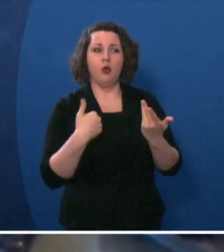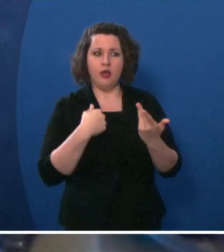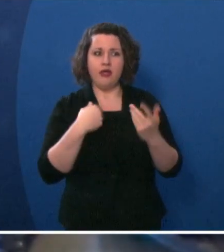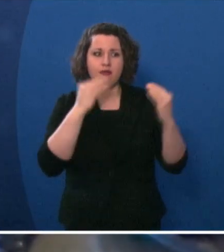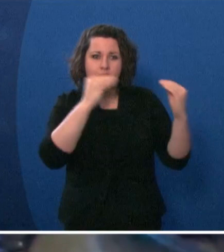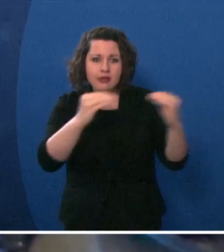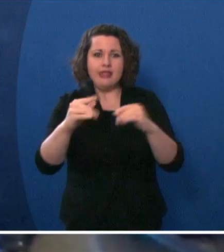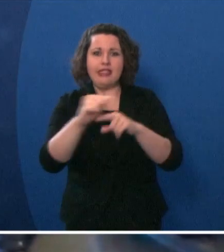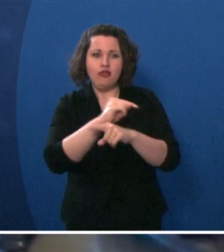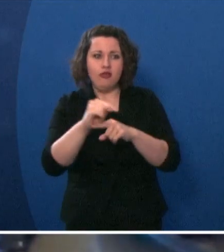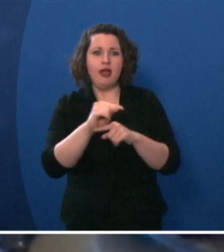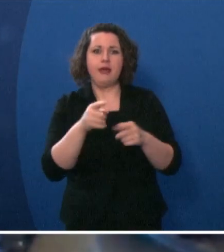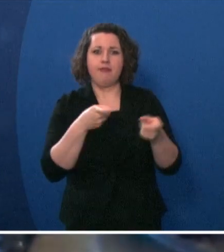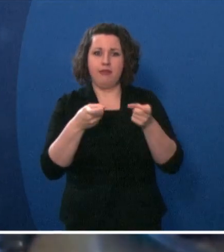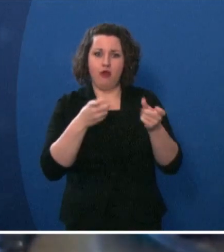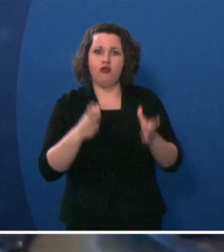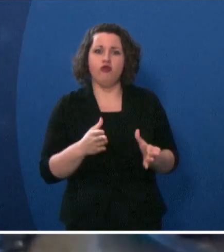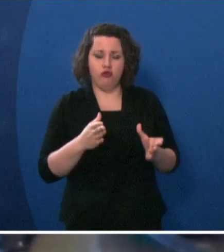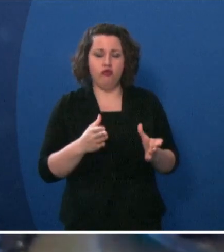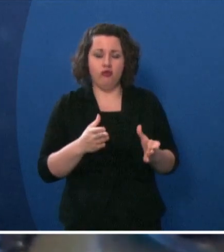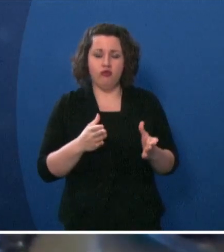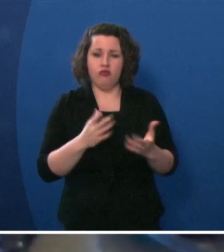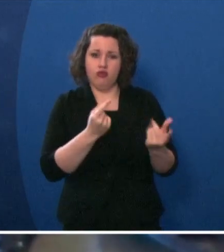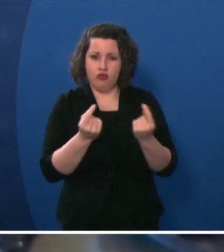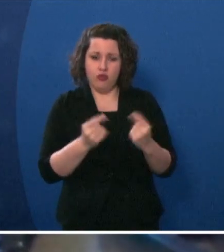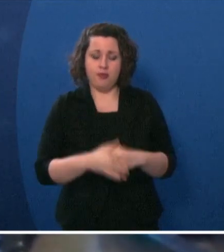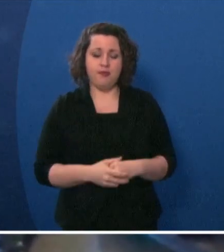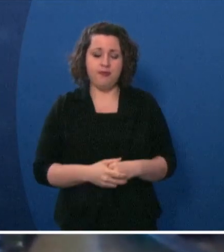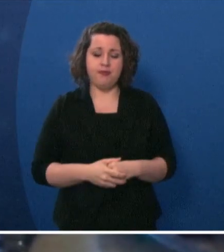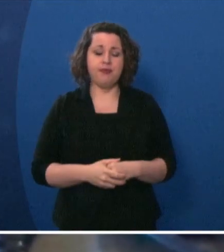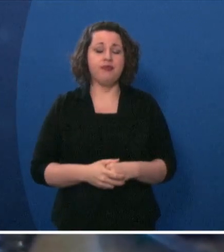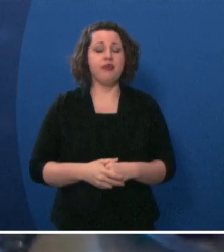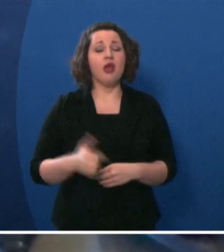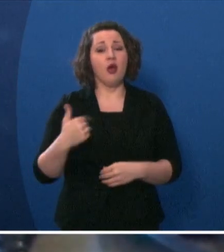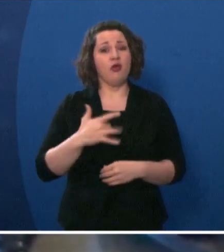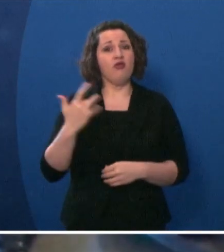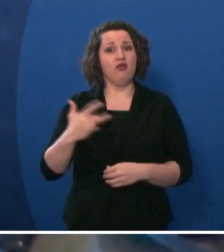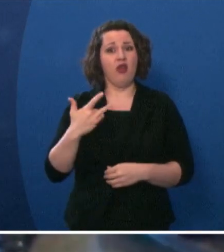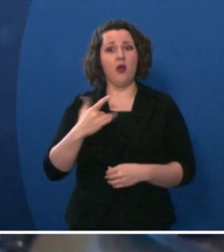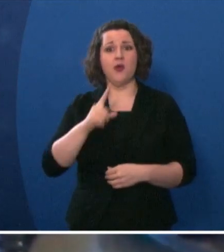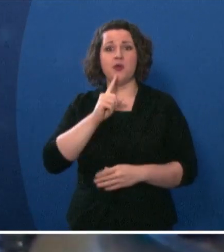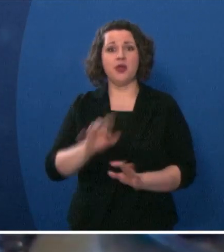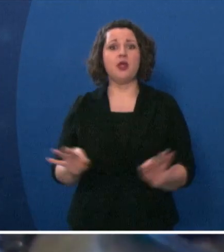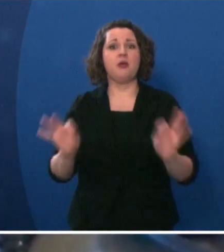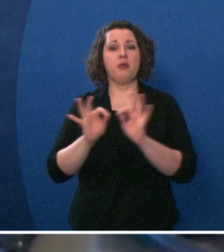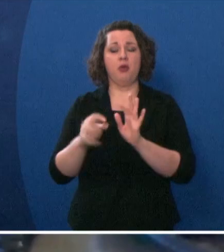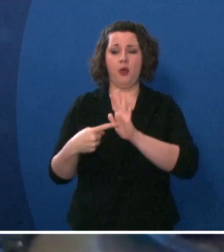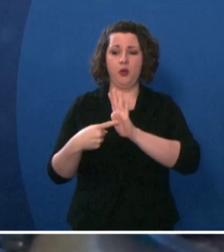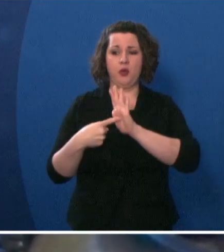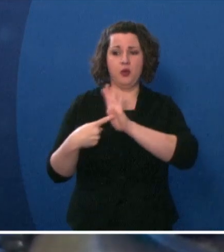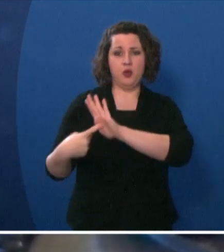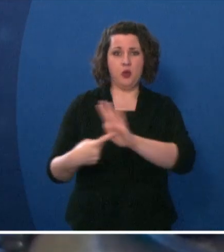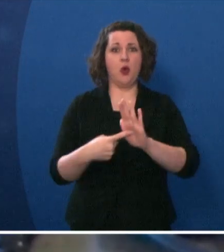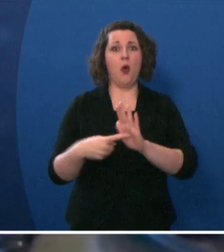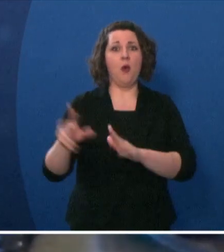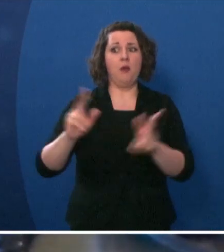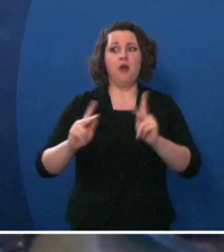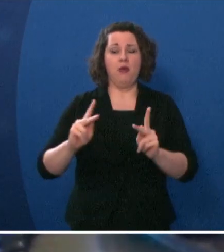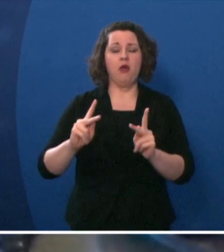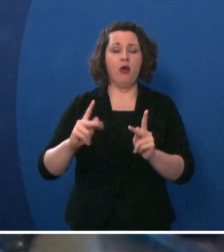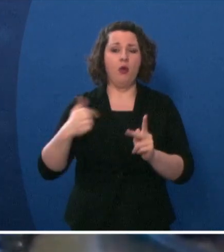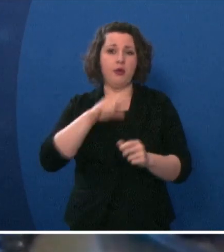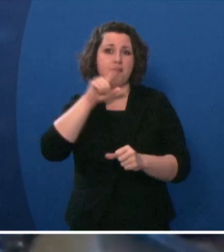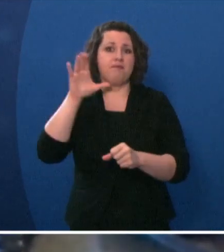training our management teams on the new protocol. We also felt it important to demonstrate to the public our sincere